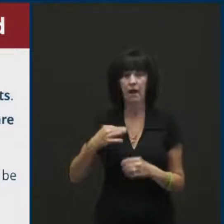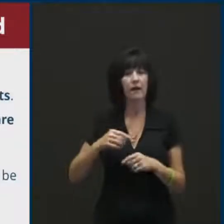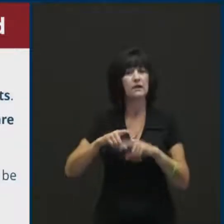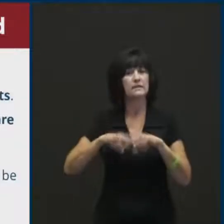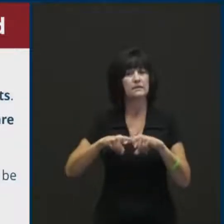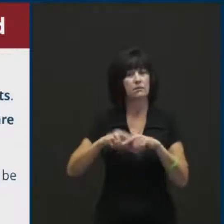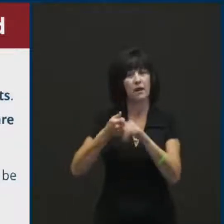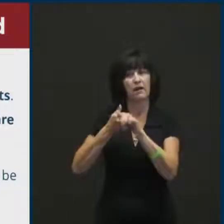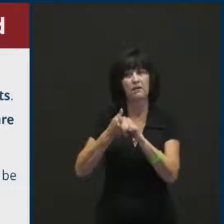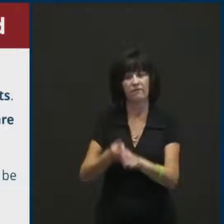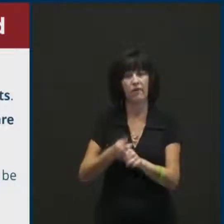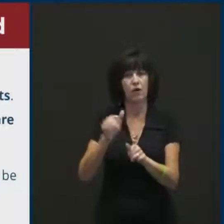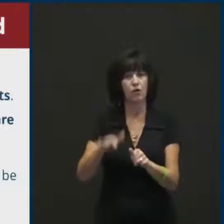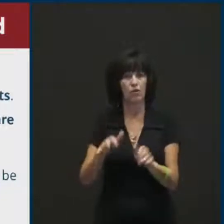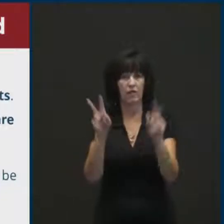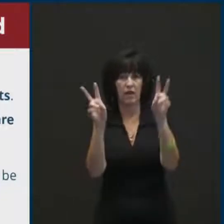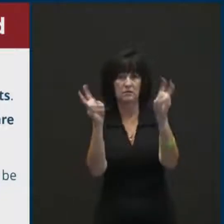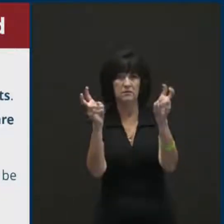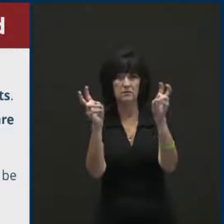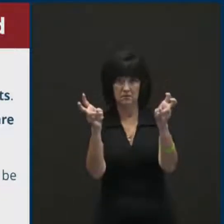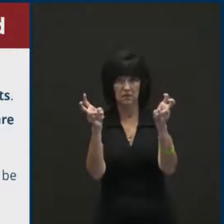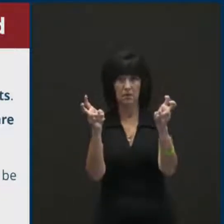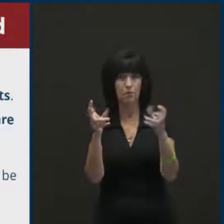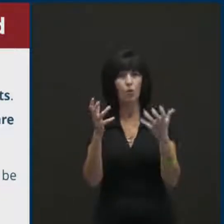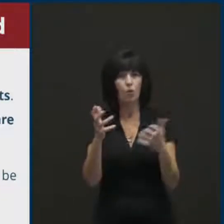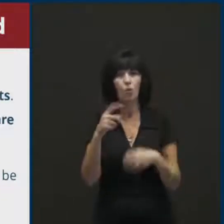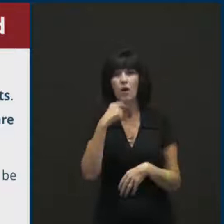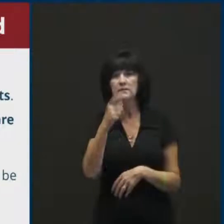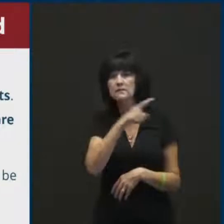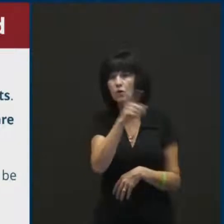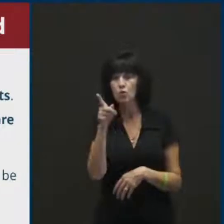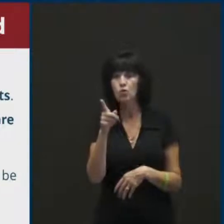trying to address to really start getting their paperwork in order.